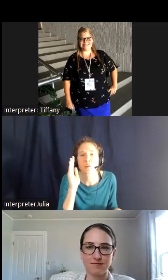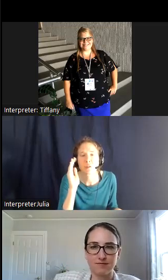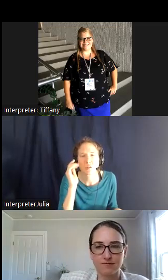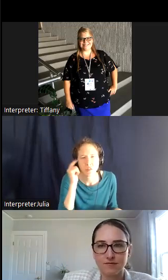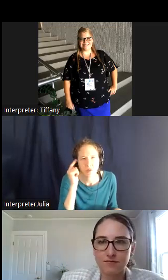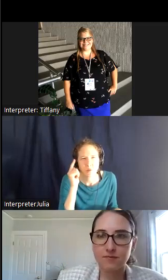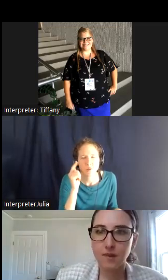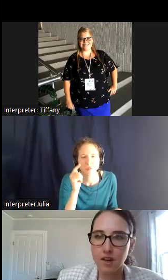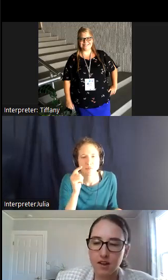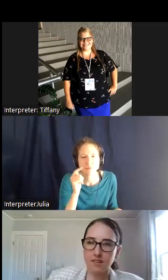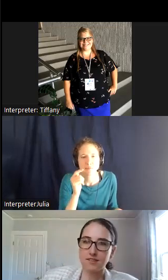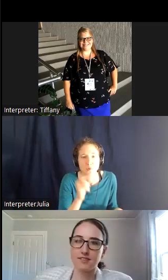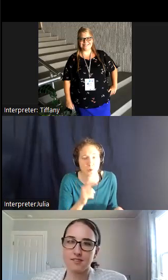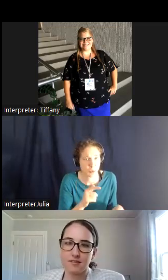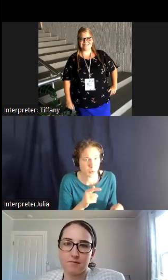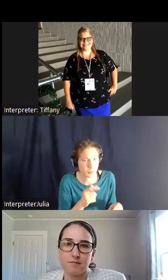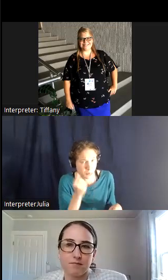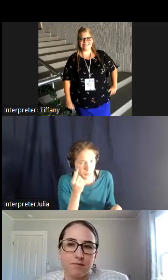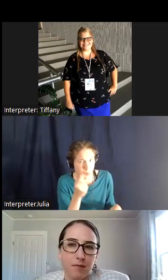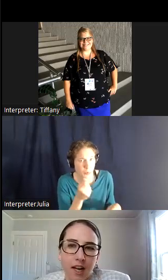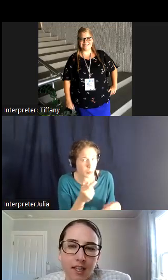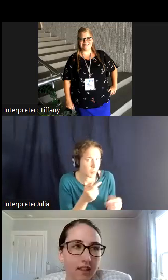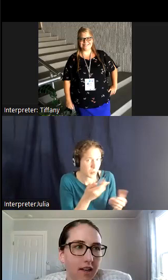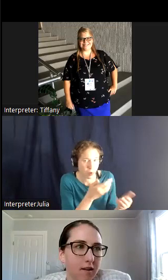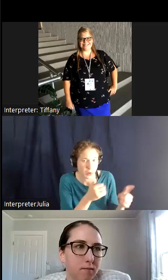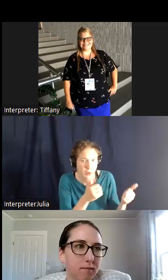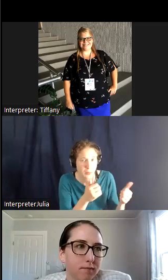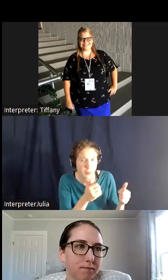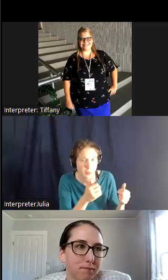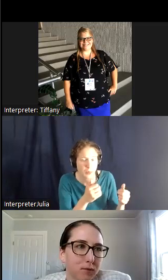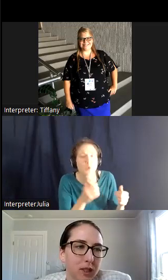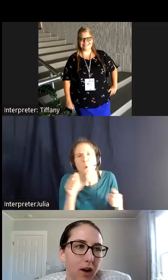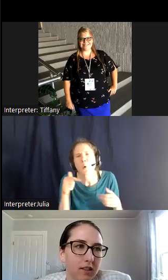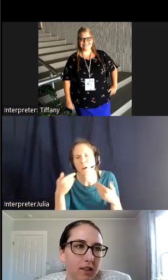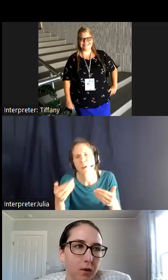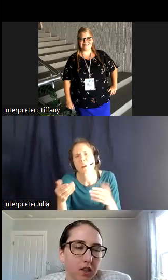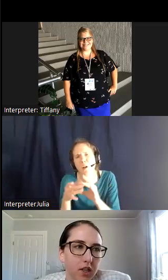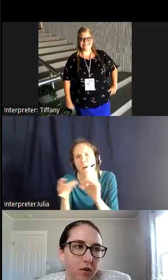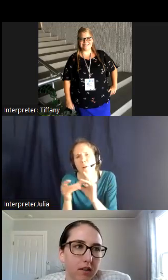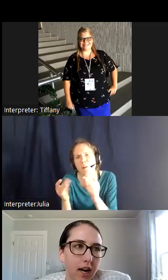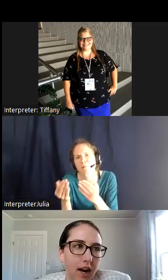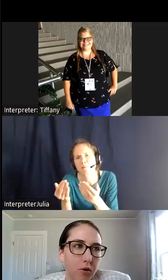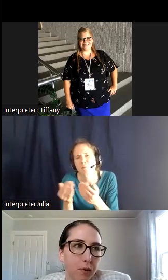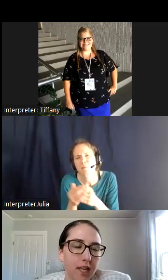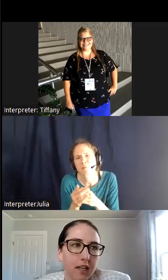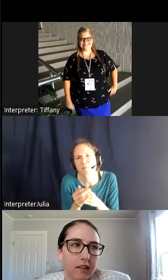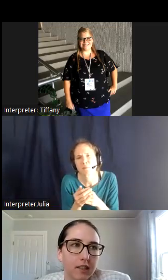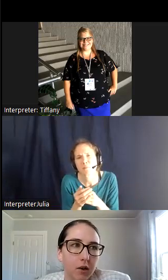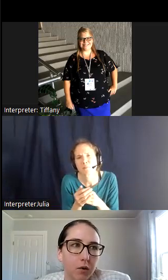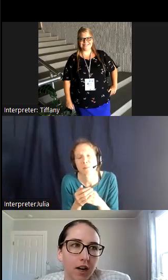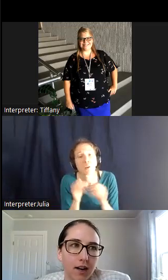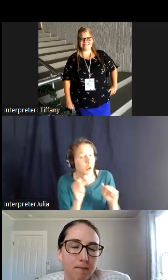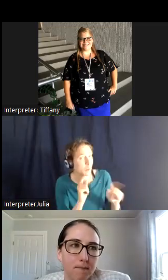you coming off mute and explaining your question. I can respond to the question around